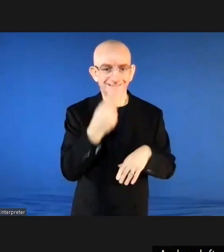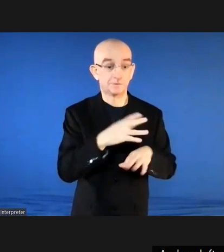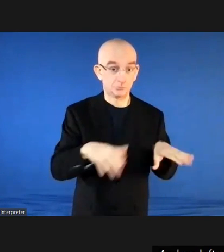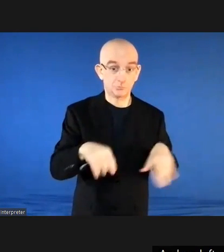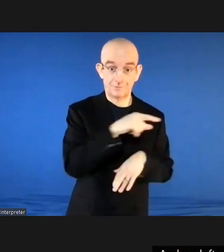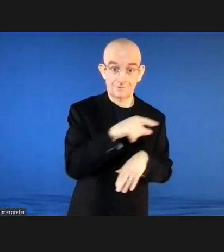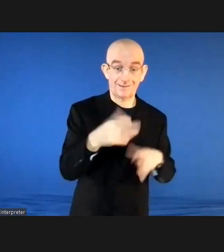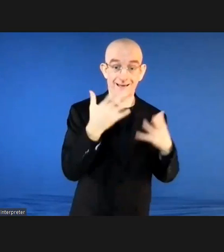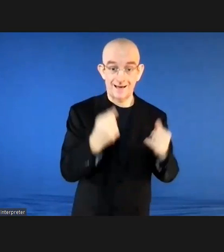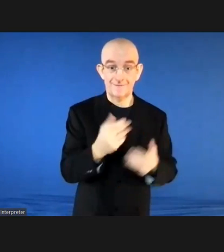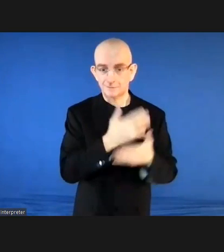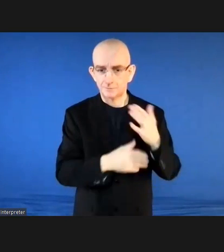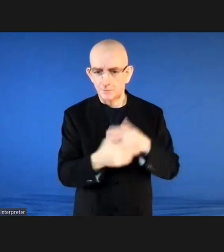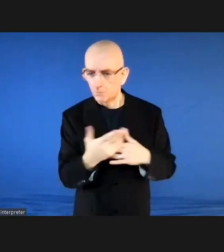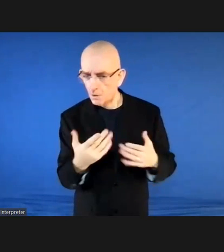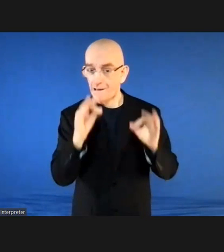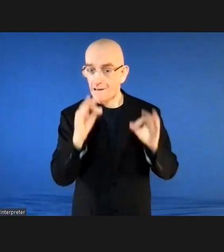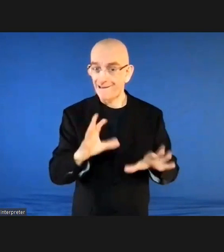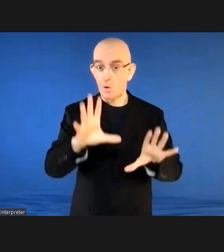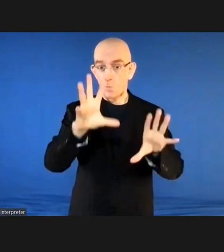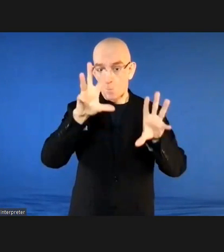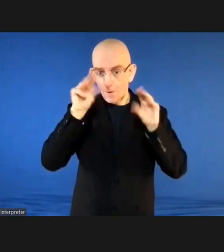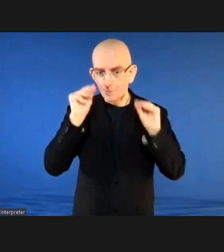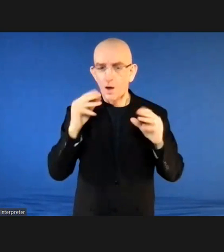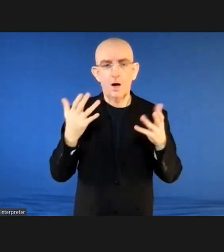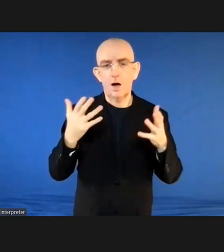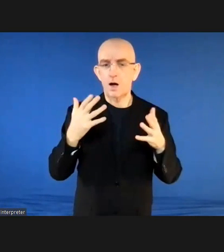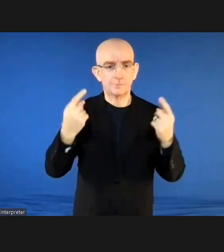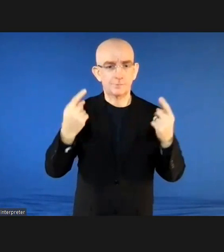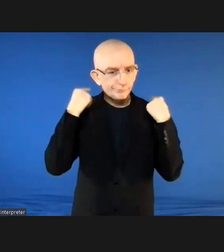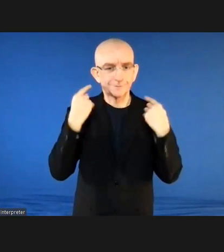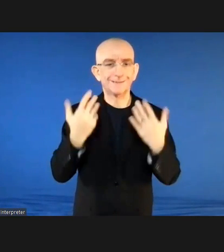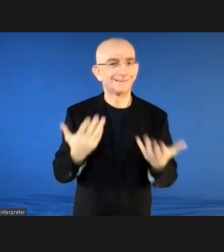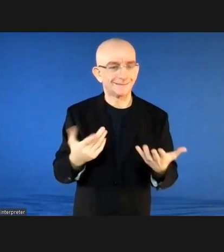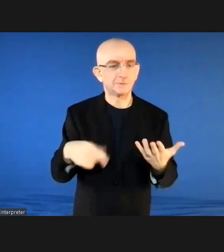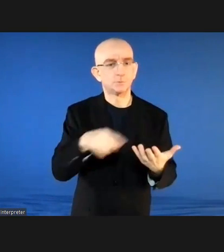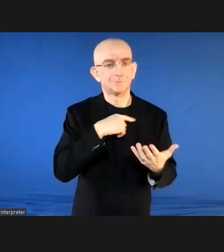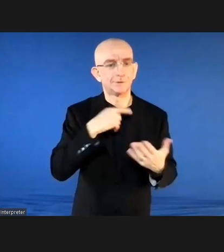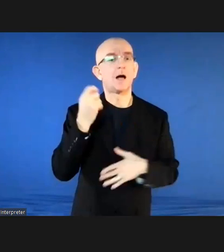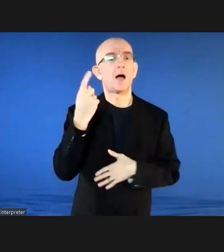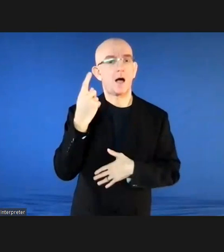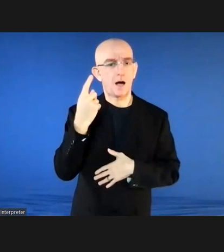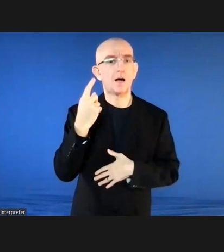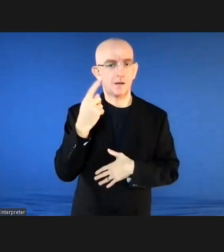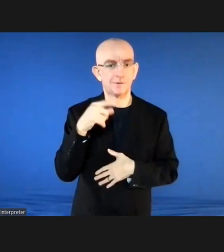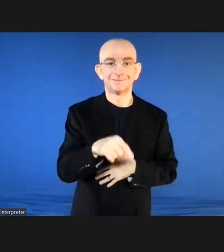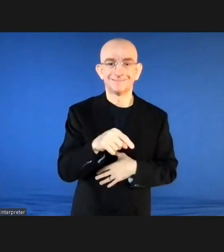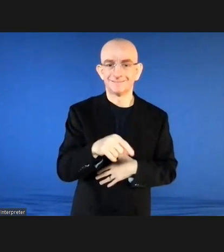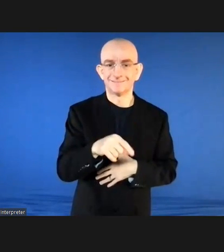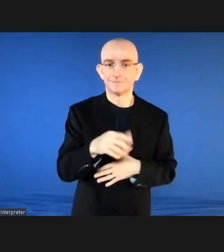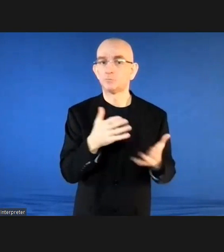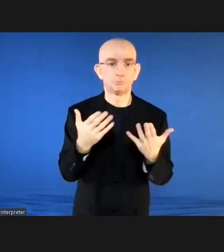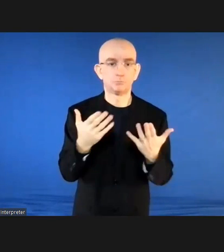realised that what is needed in schools like that is a much more individual approach, where